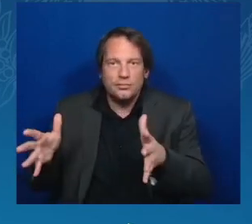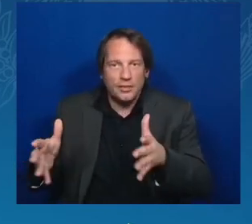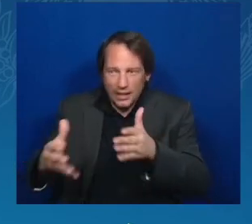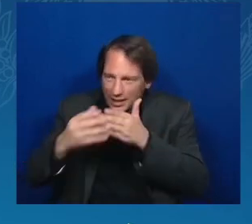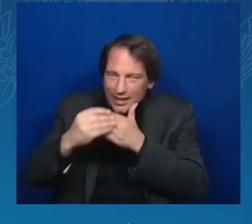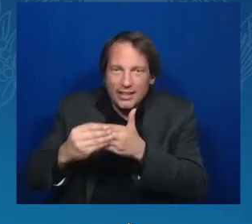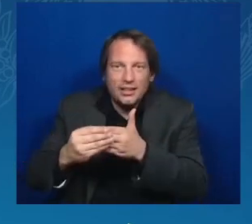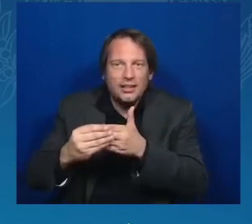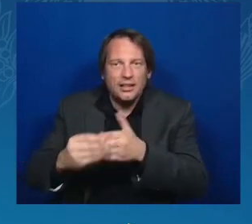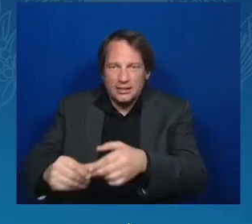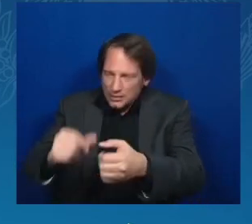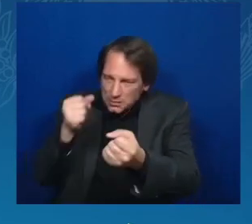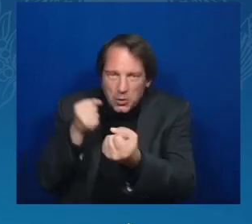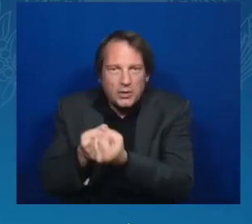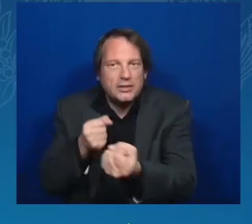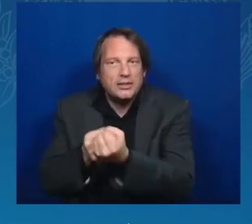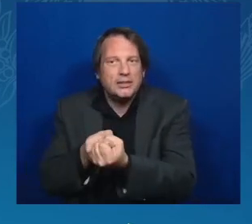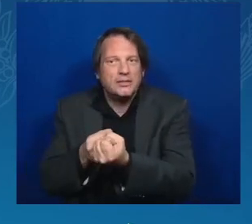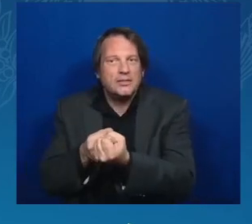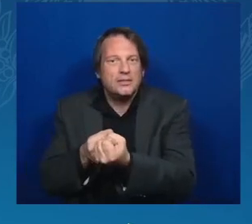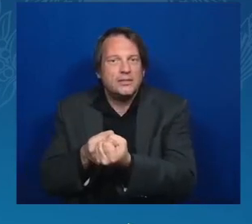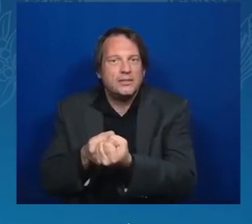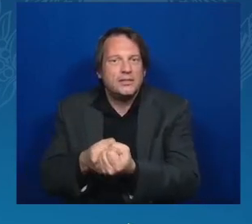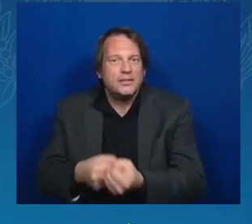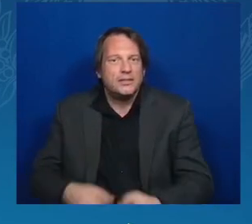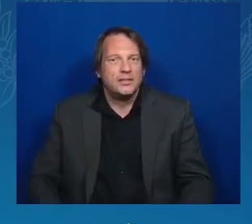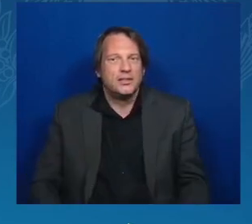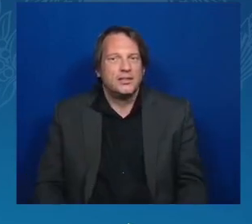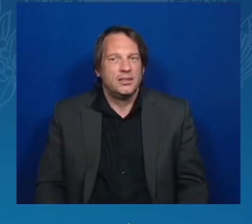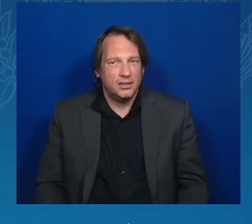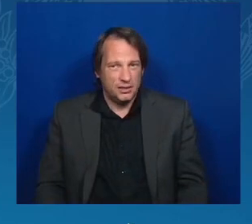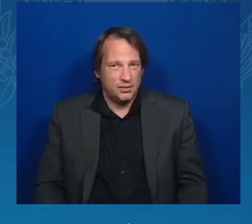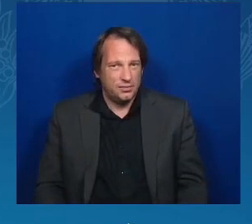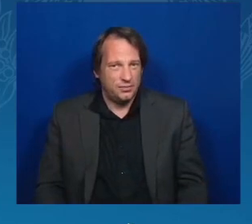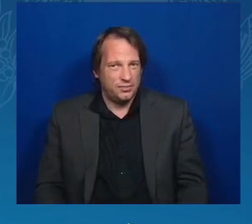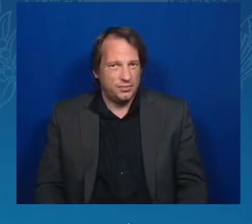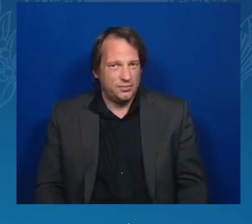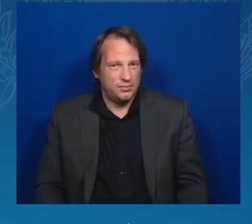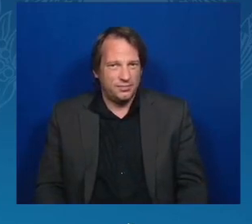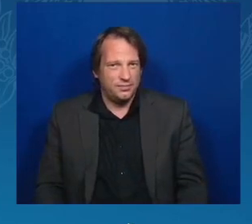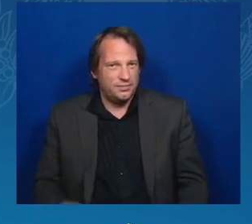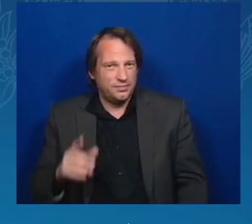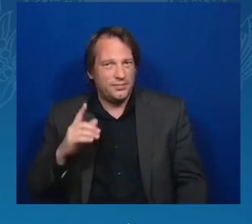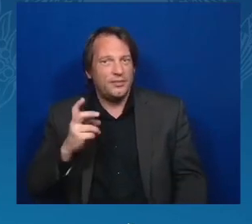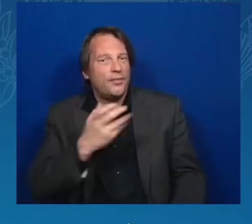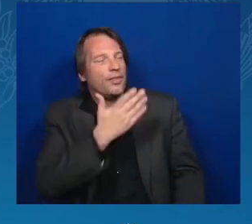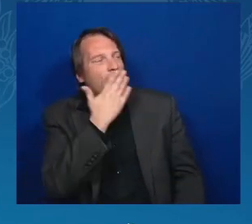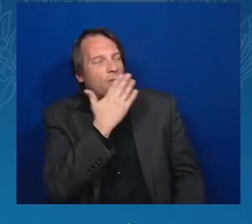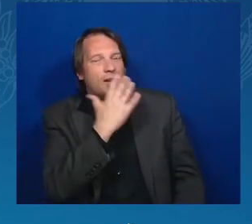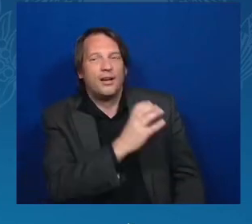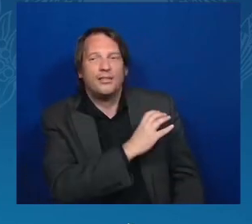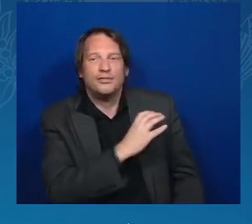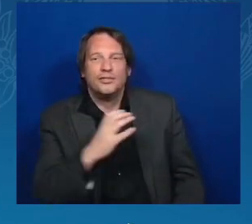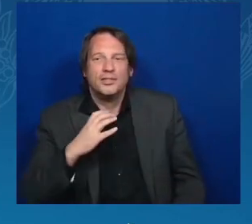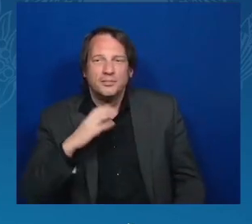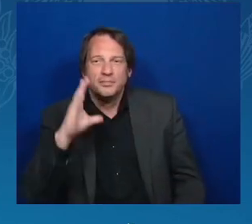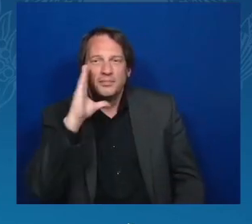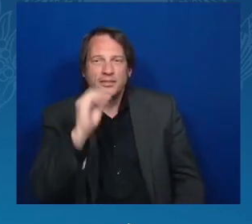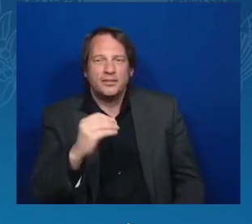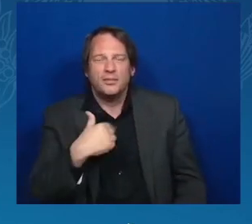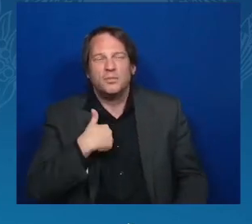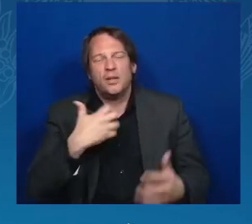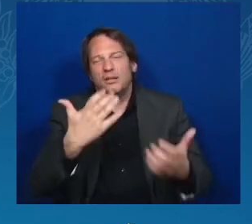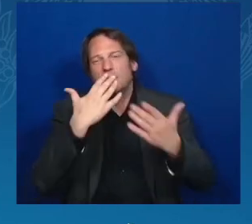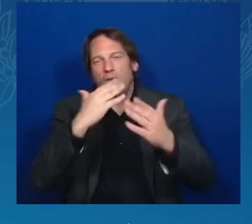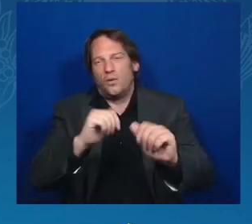just add my thoughts on that. Thank you, Congressman. Well, again, I want to thank everybody, and please just keep doing